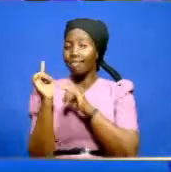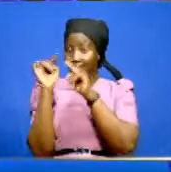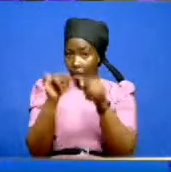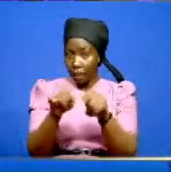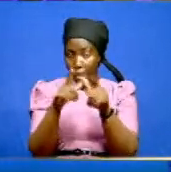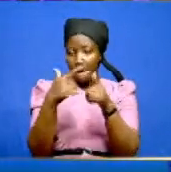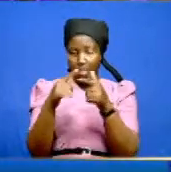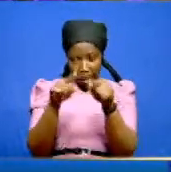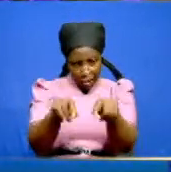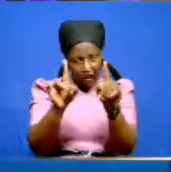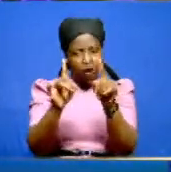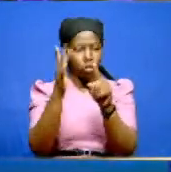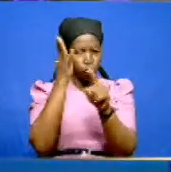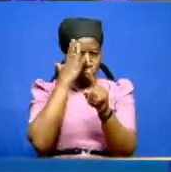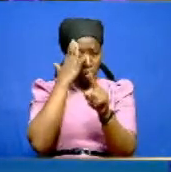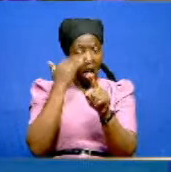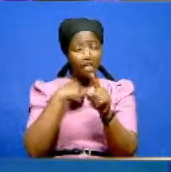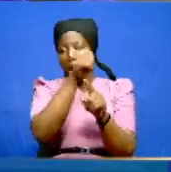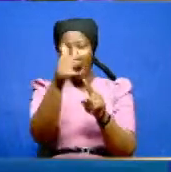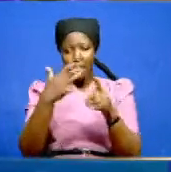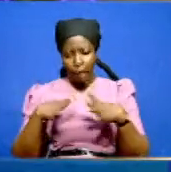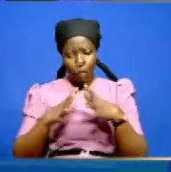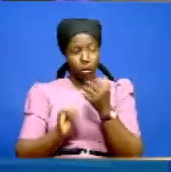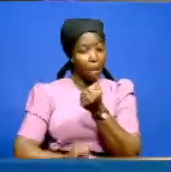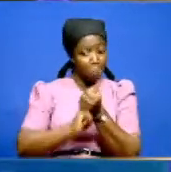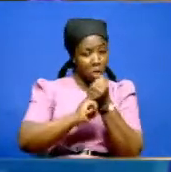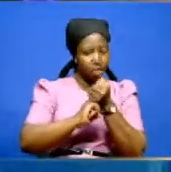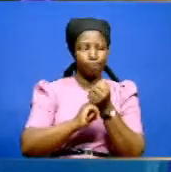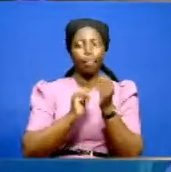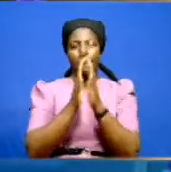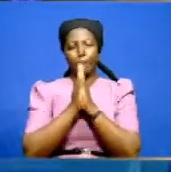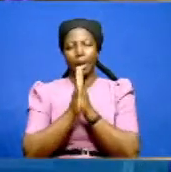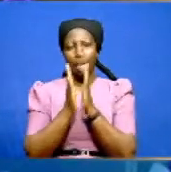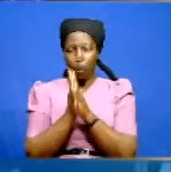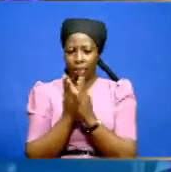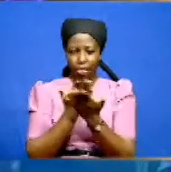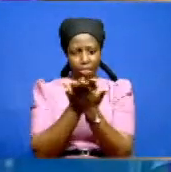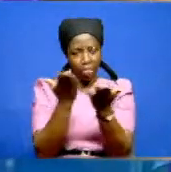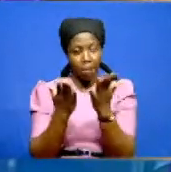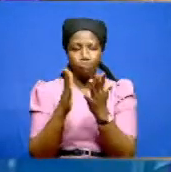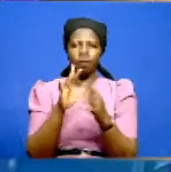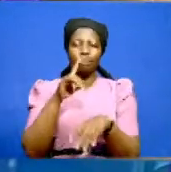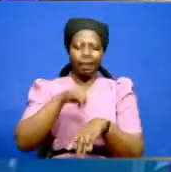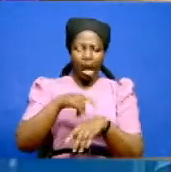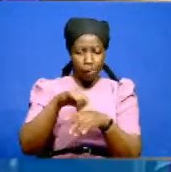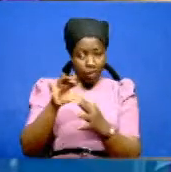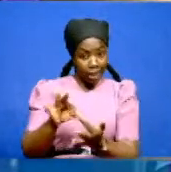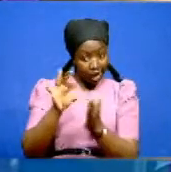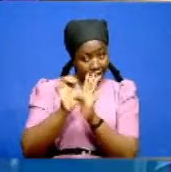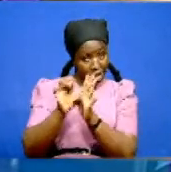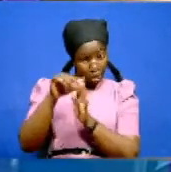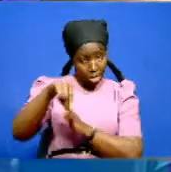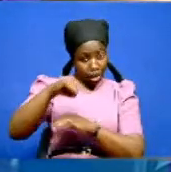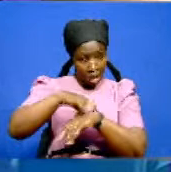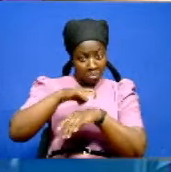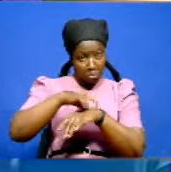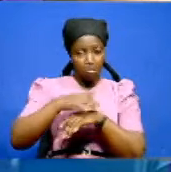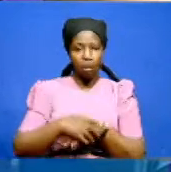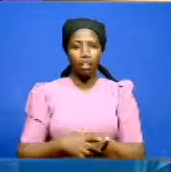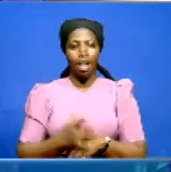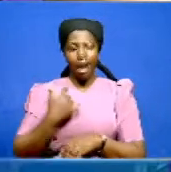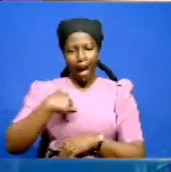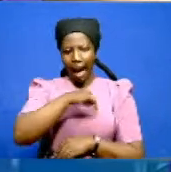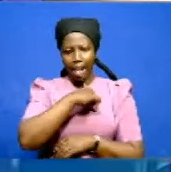are people who are standing with them to pray with them. In a moment as this, we have taken consolation in your